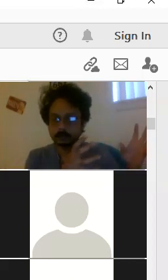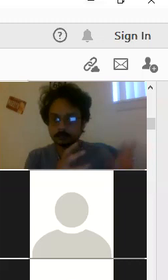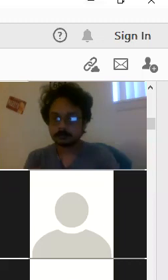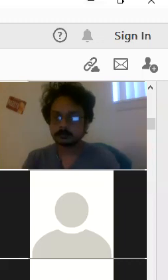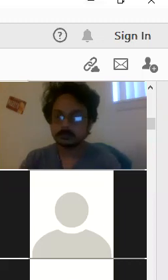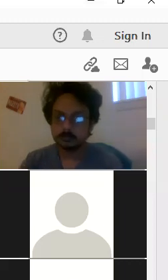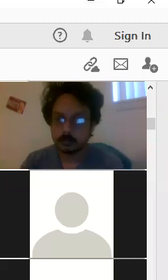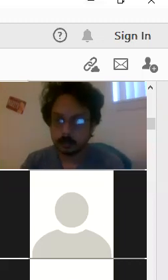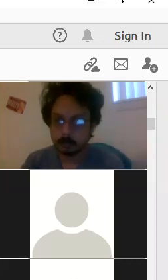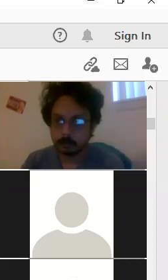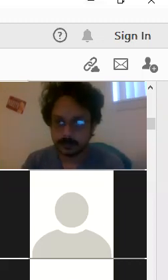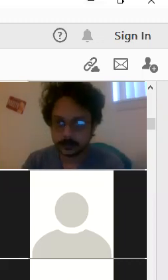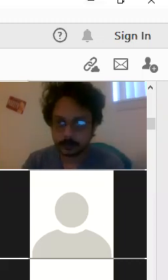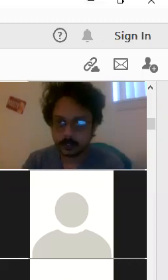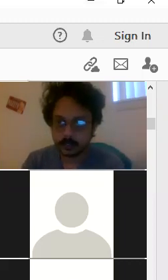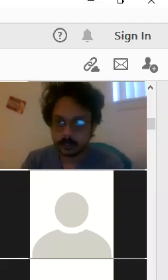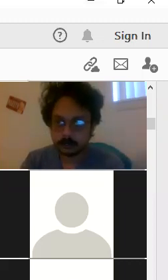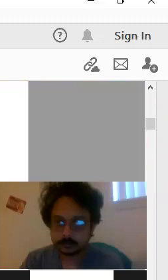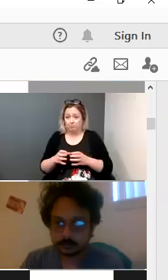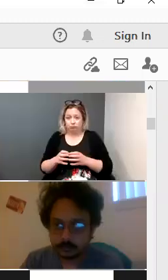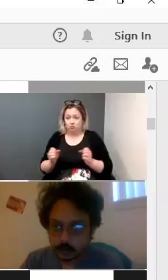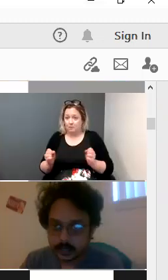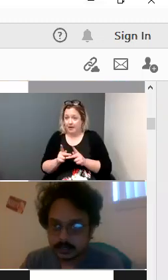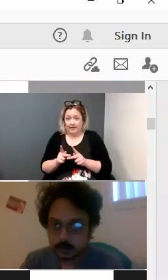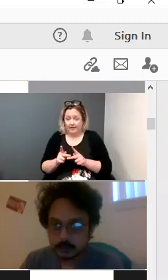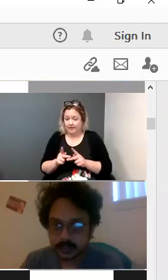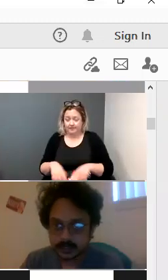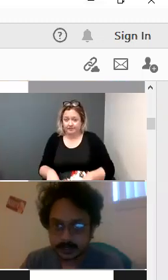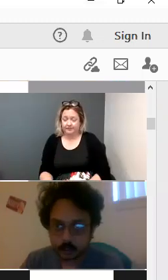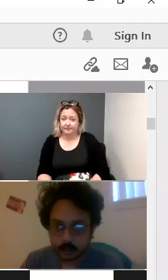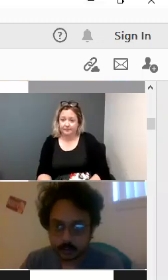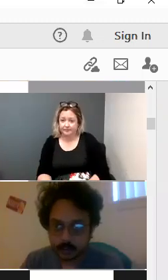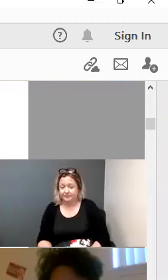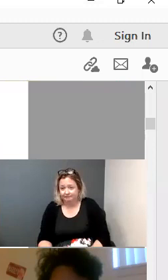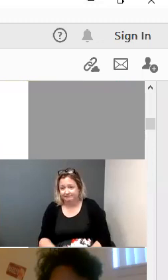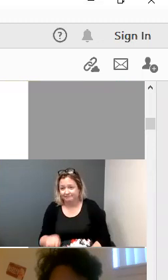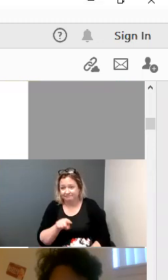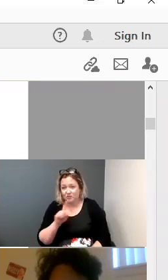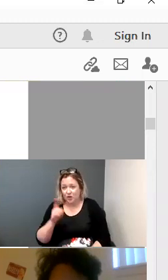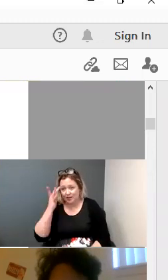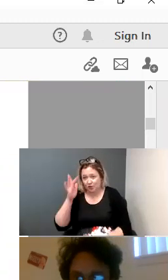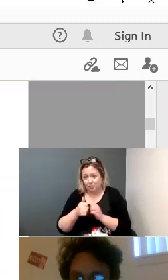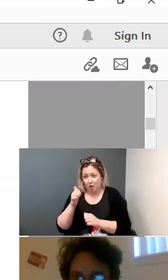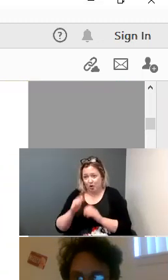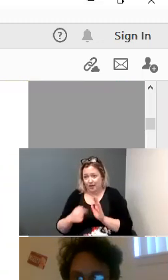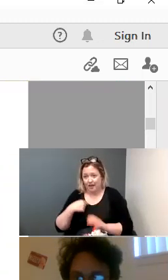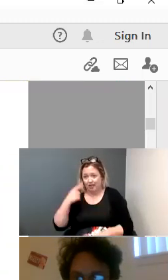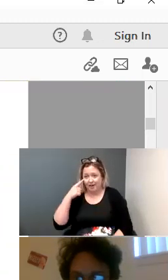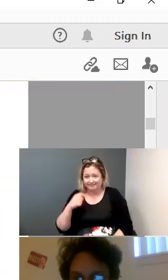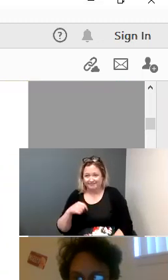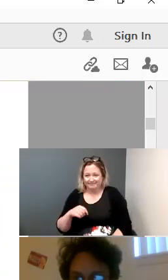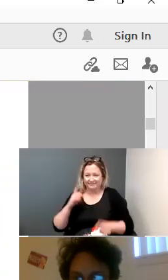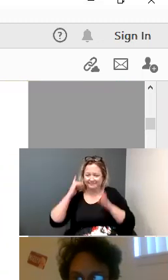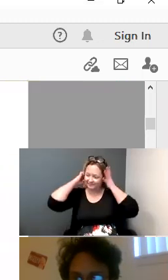back together. Perfect. You guys are more smarter than I thought. Okay.